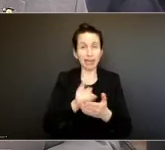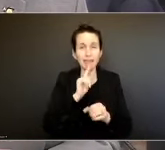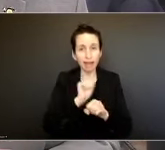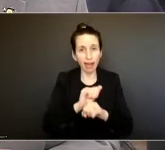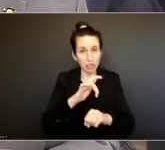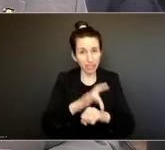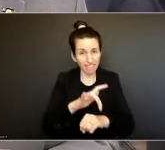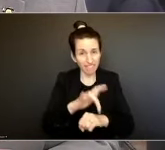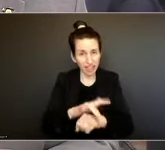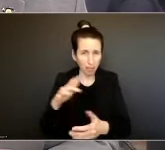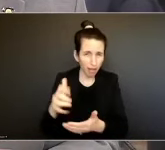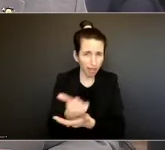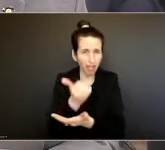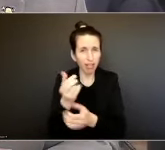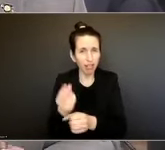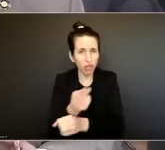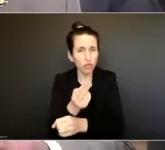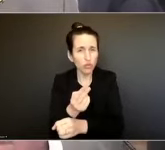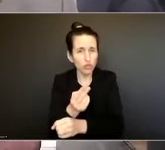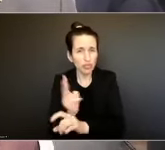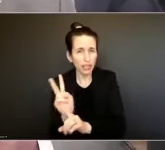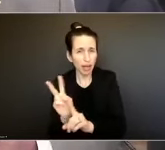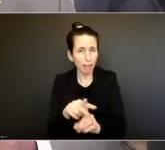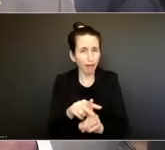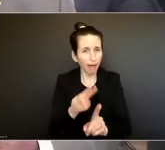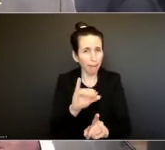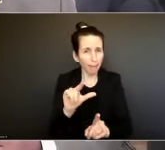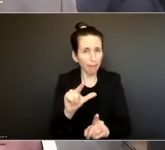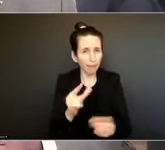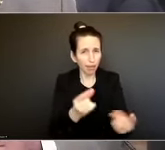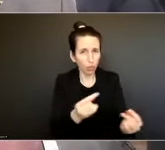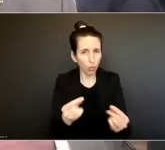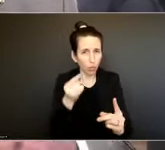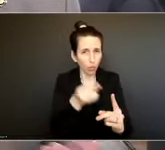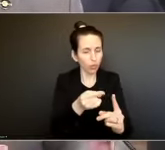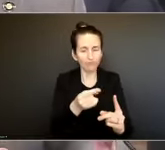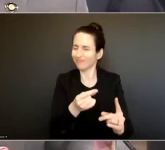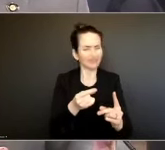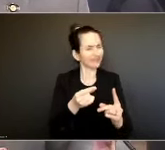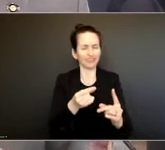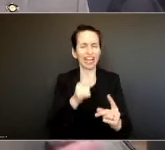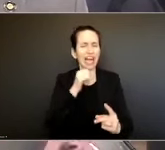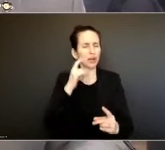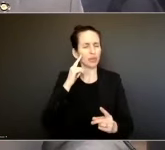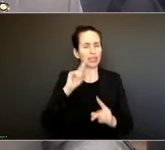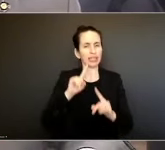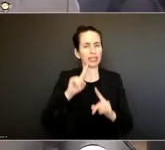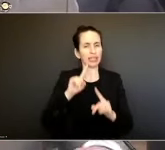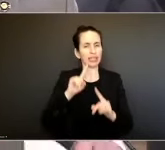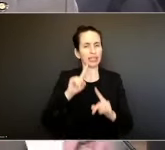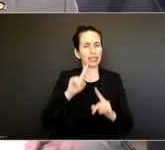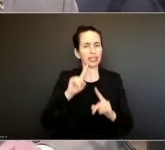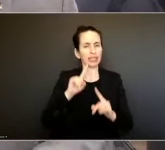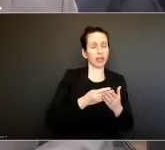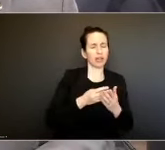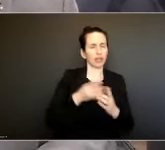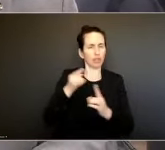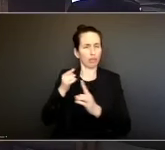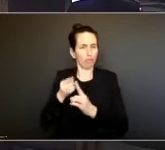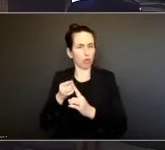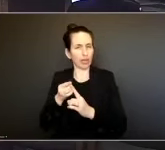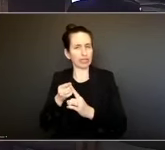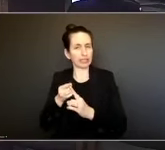the bill would do. So I'm not sure it's a matter of money. It's more of an access to the money issue. Yeah, thank